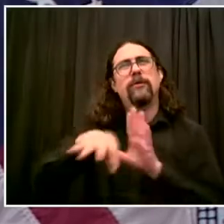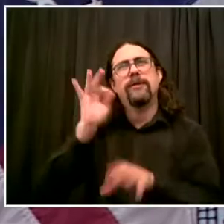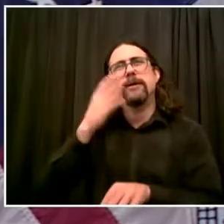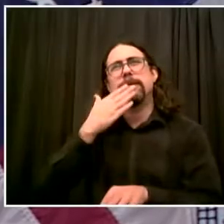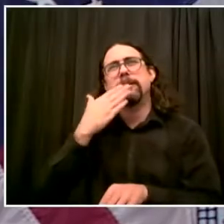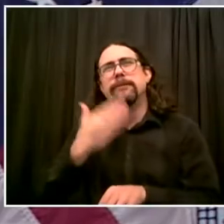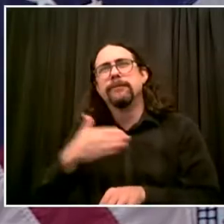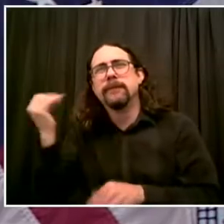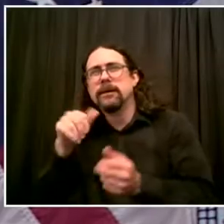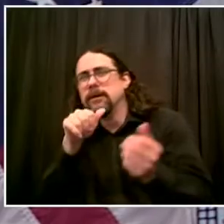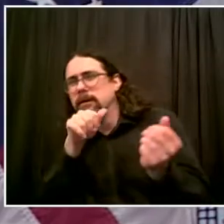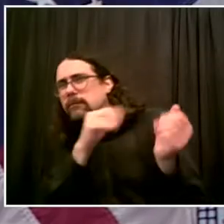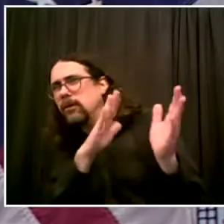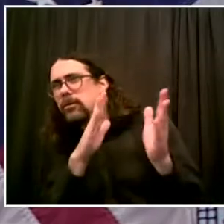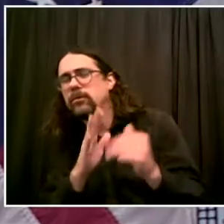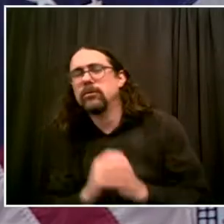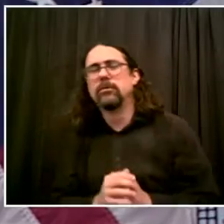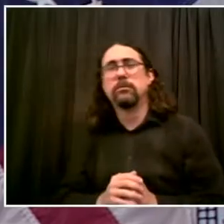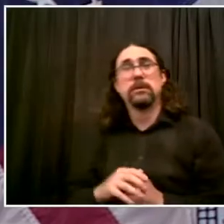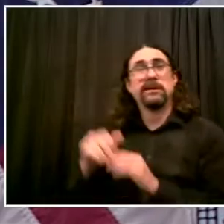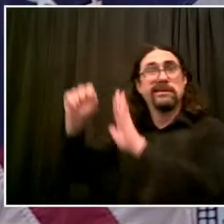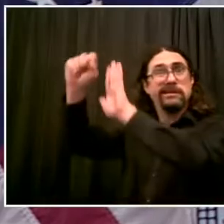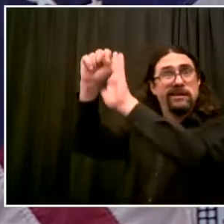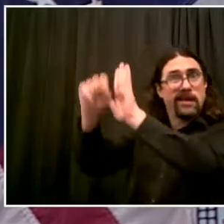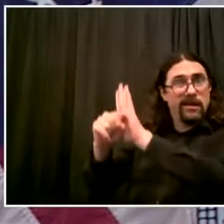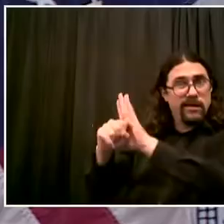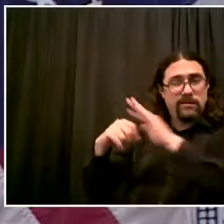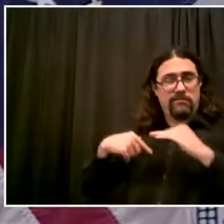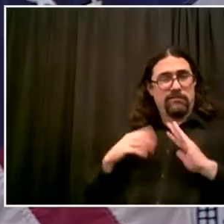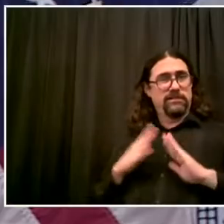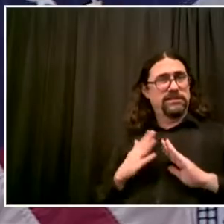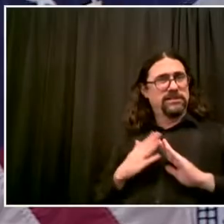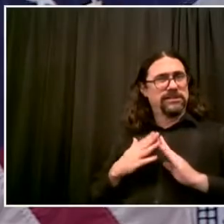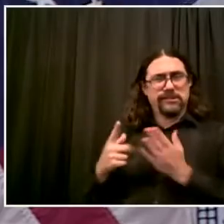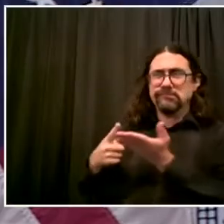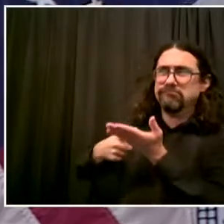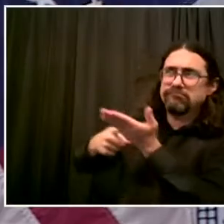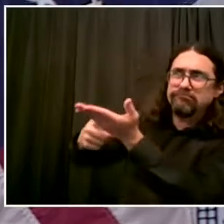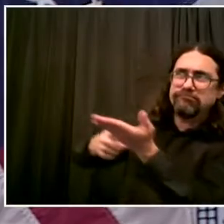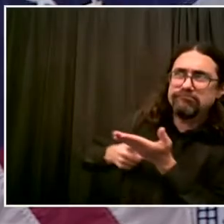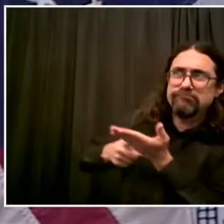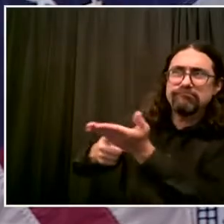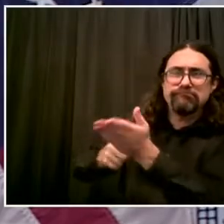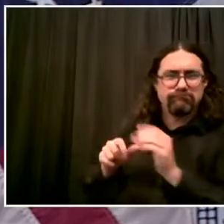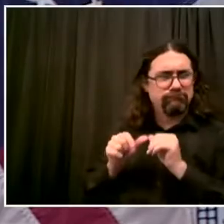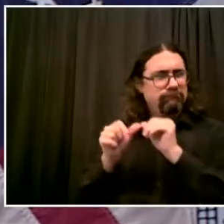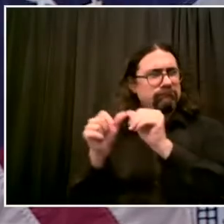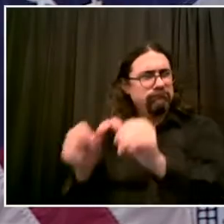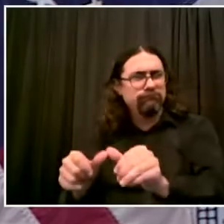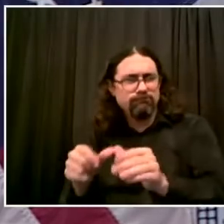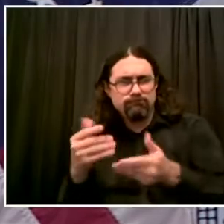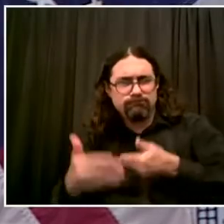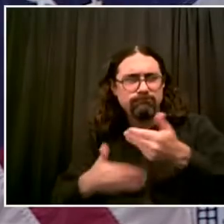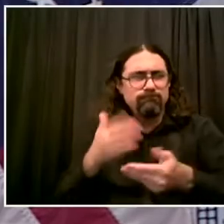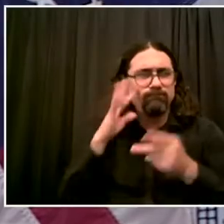And my second one is not a follow-up, if that's okay. You can do whatever you like. So